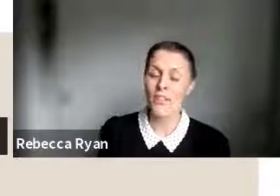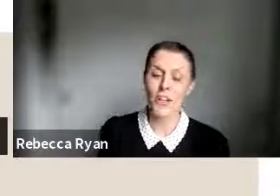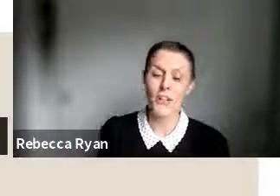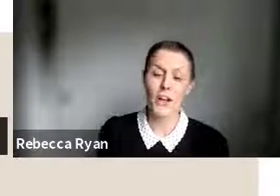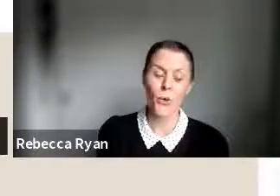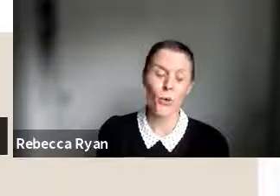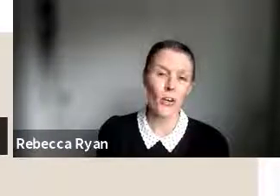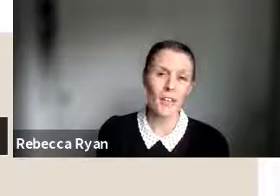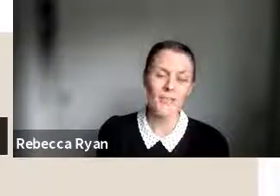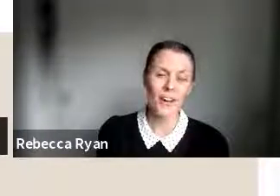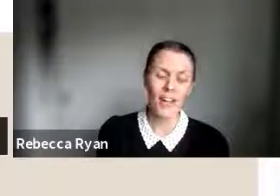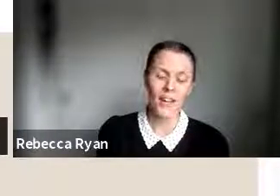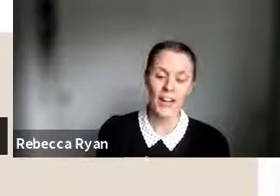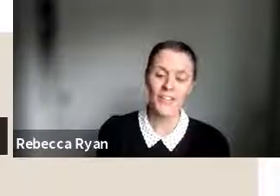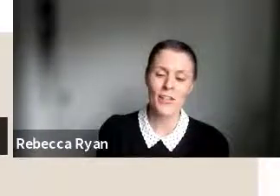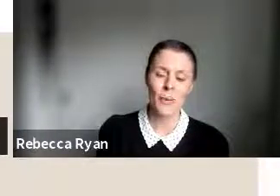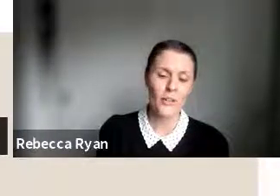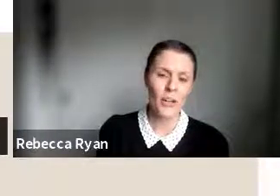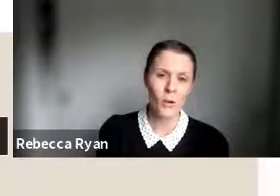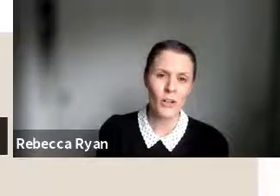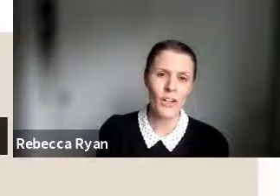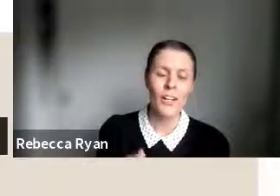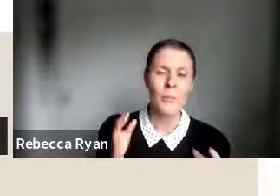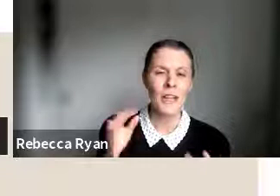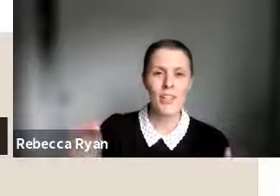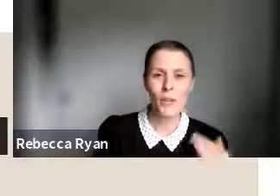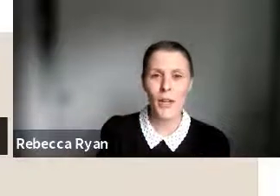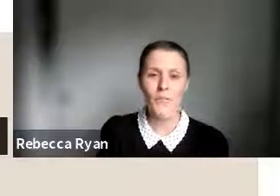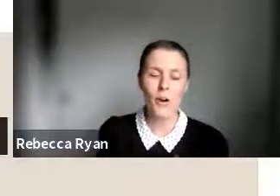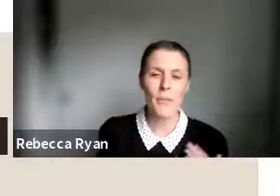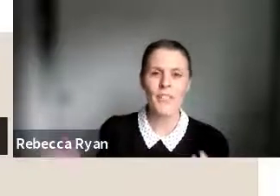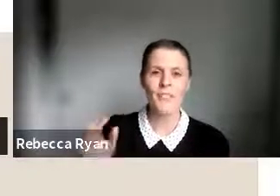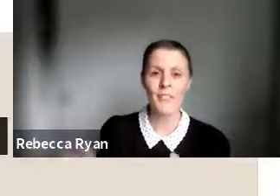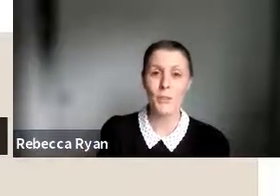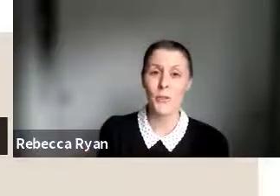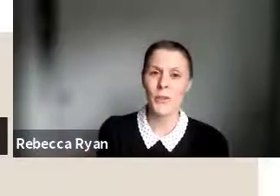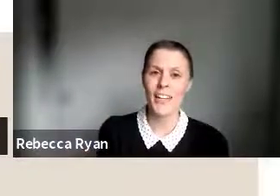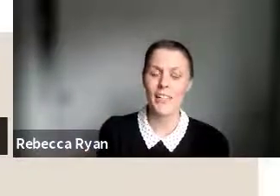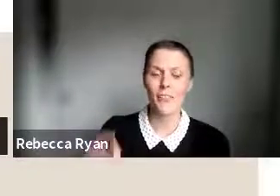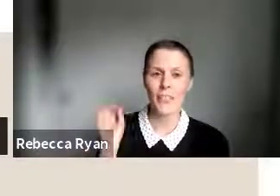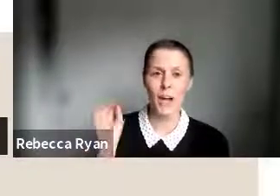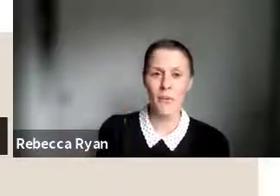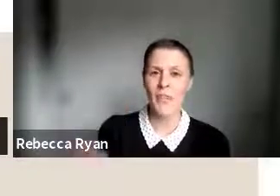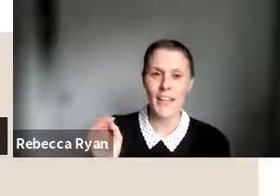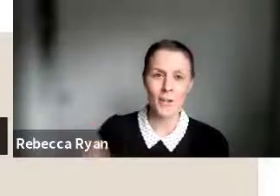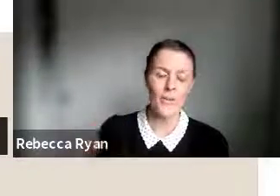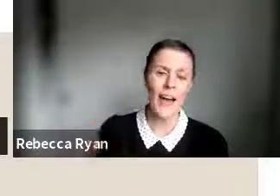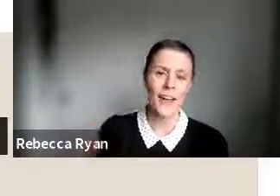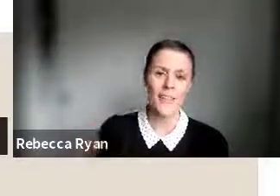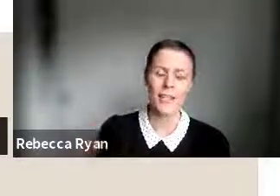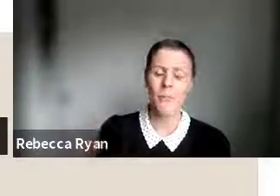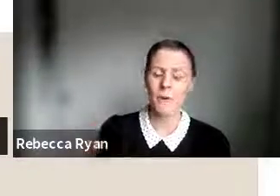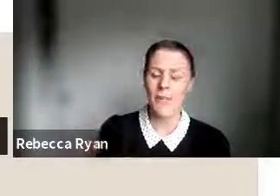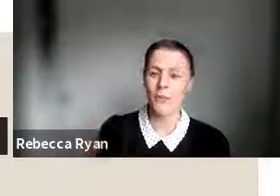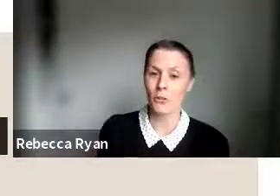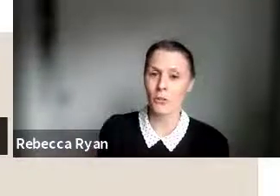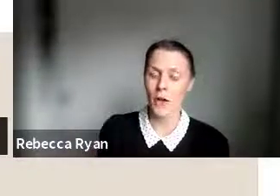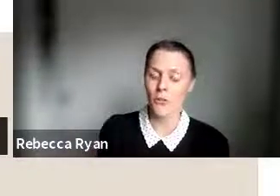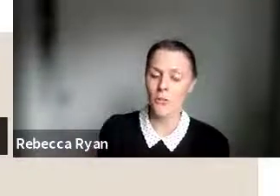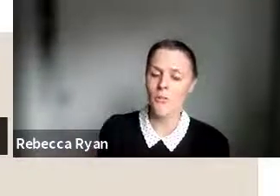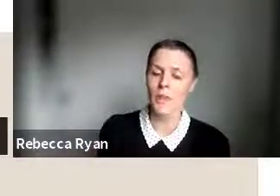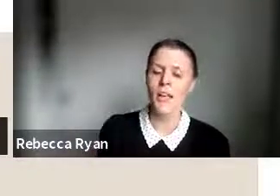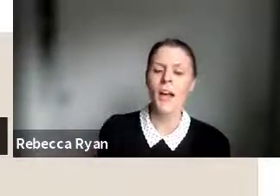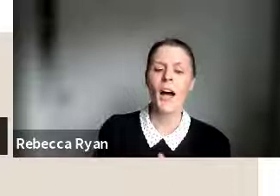two, findashot.org and vaccinespotter.org, because they look at pharmacies and they do a really great job of getting you a vaccine appointment as soon